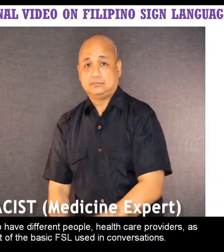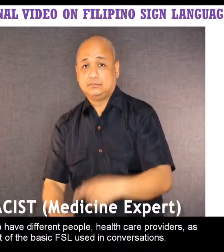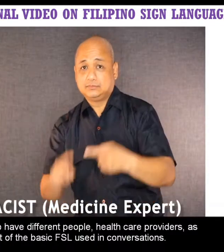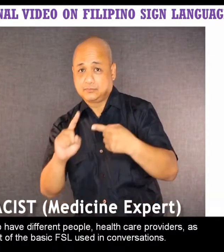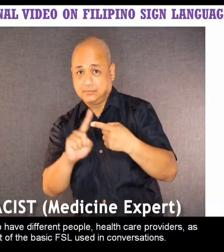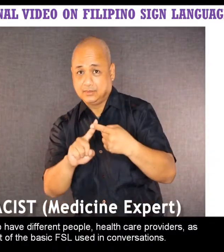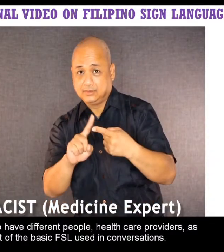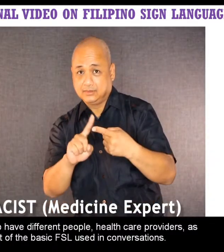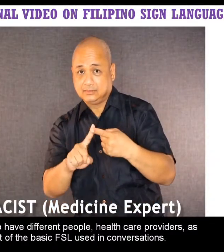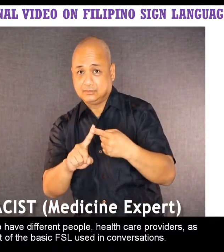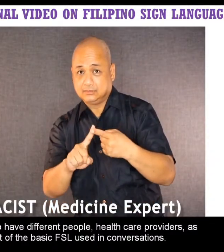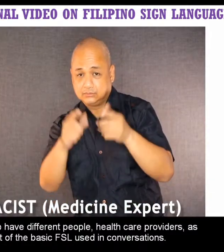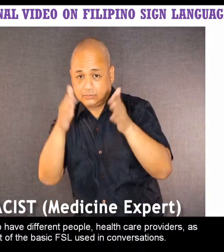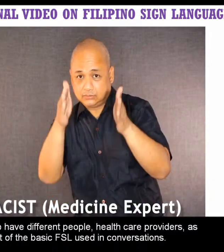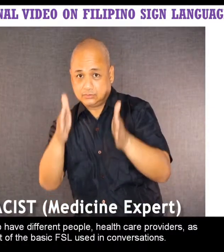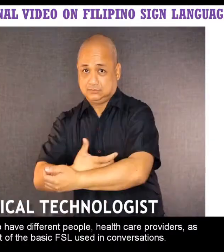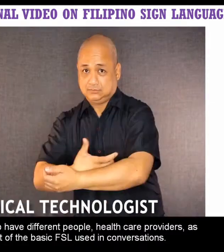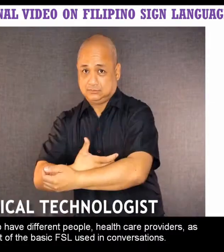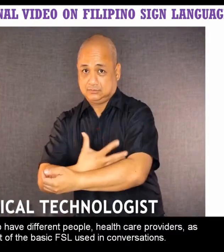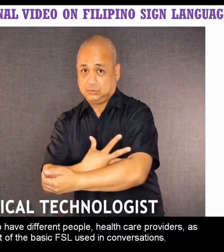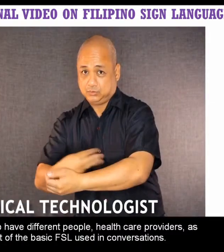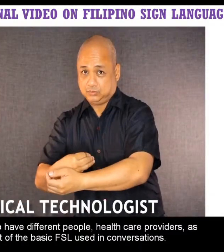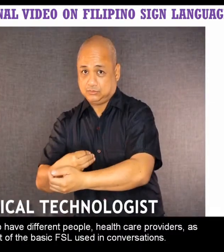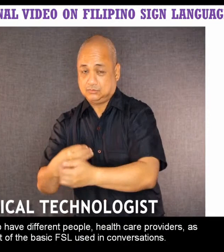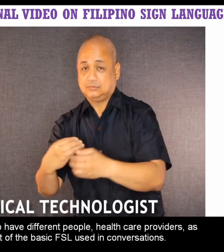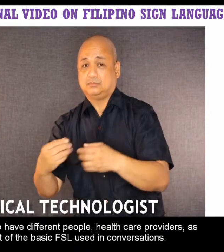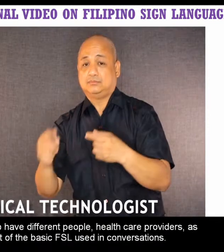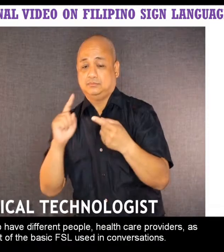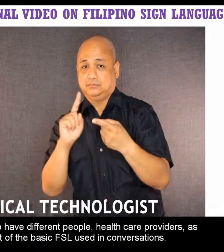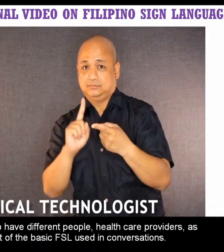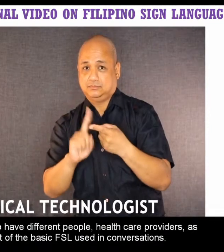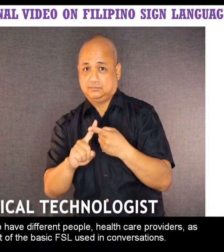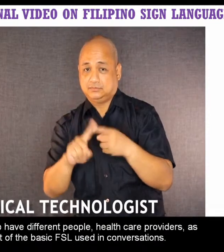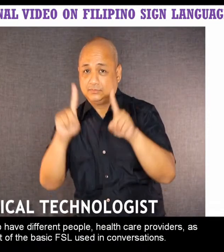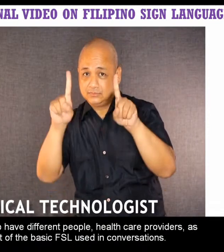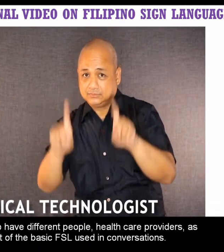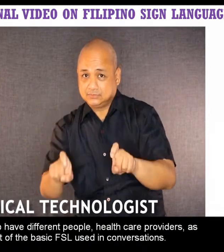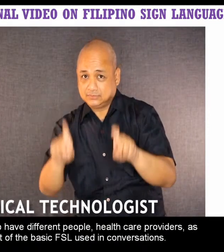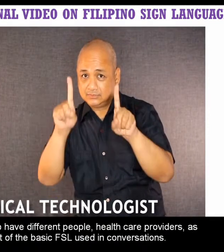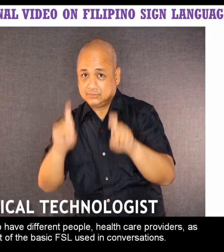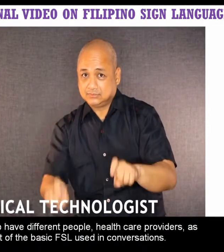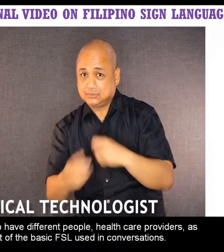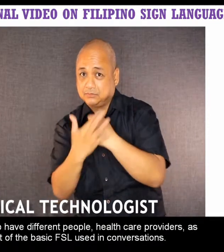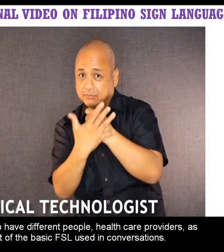healthcare providers as part of